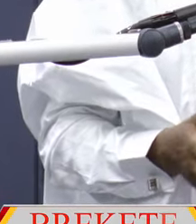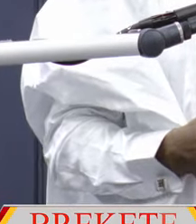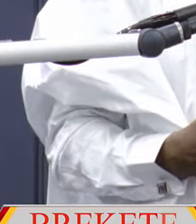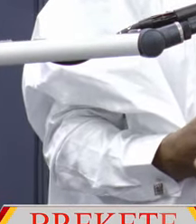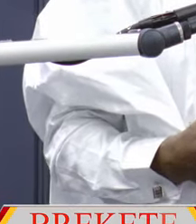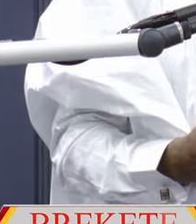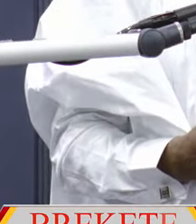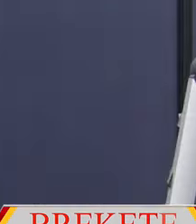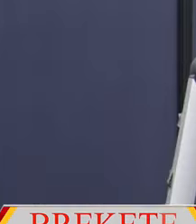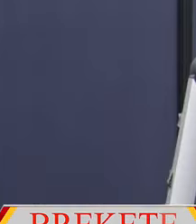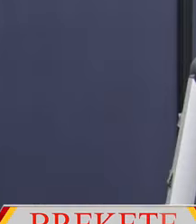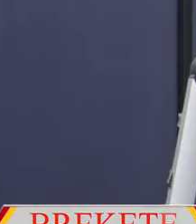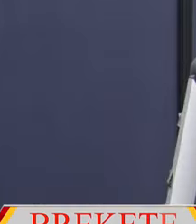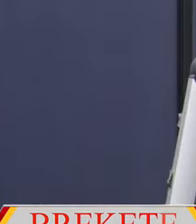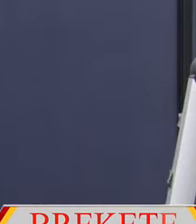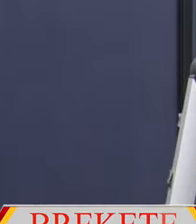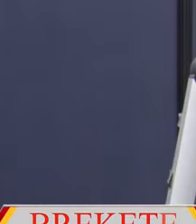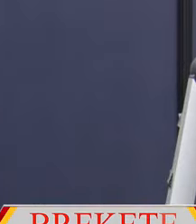you get work.